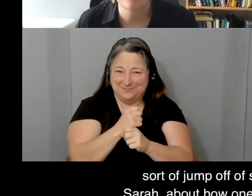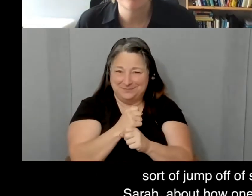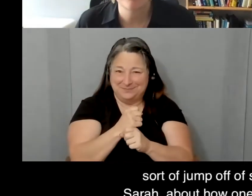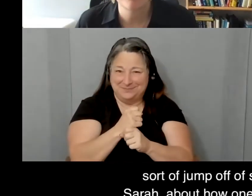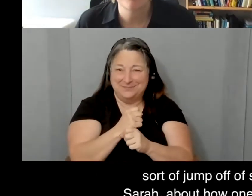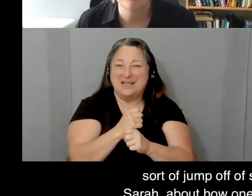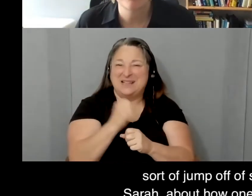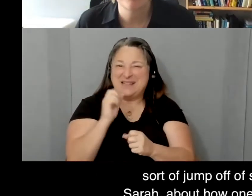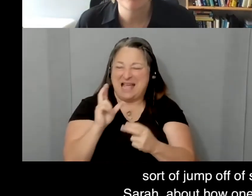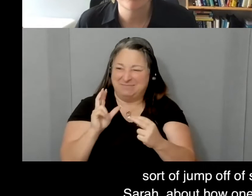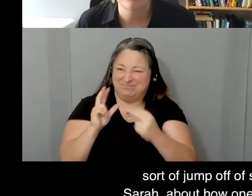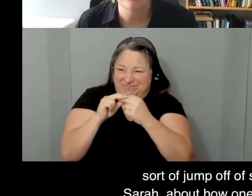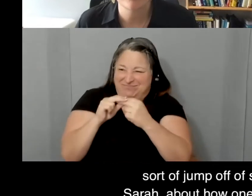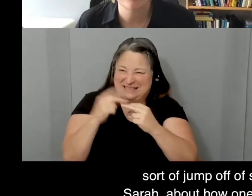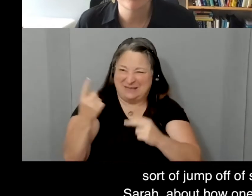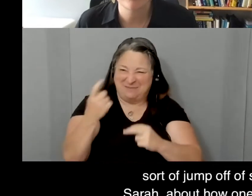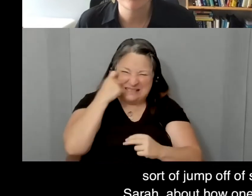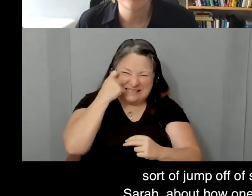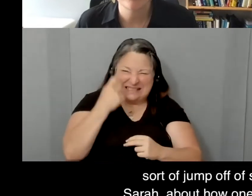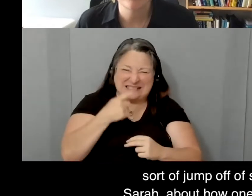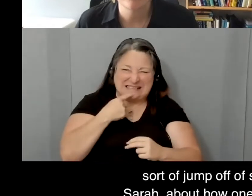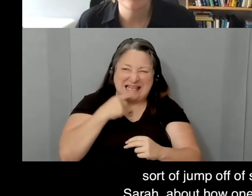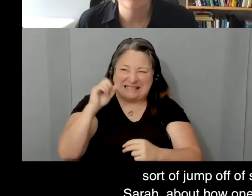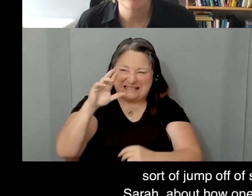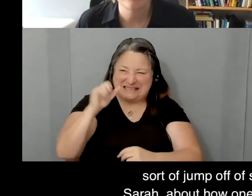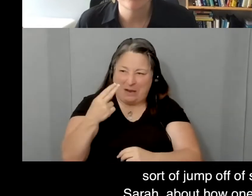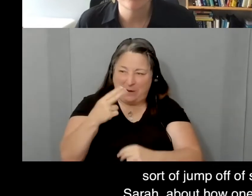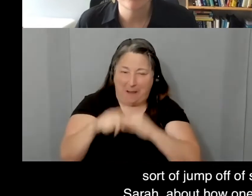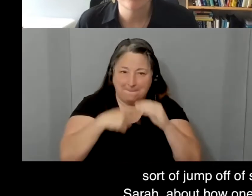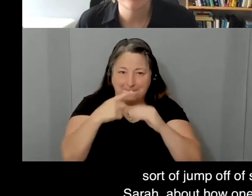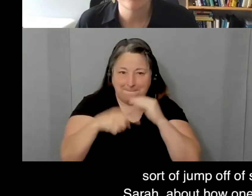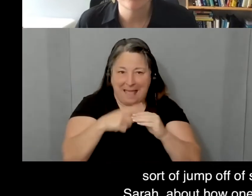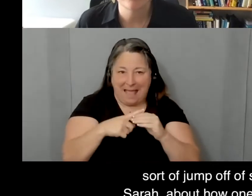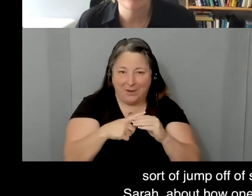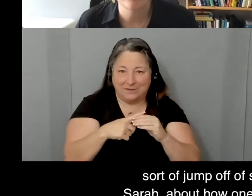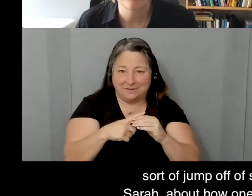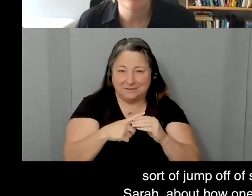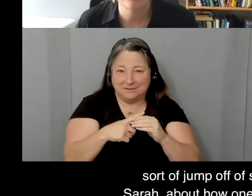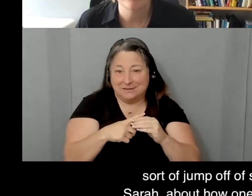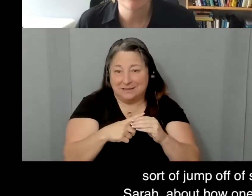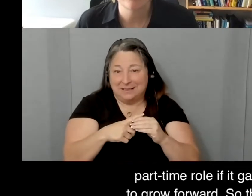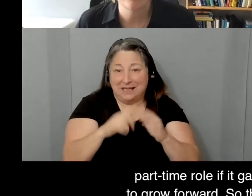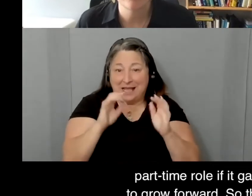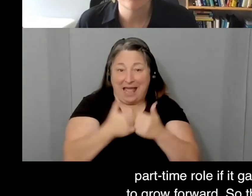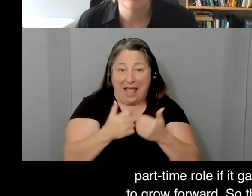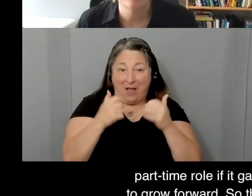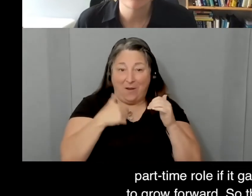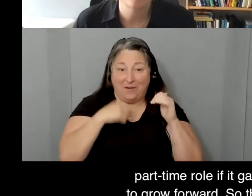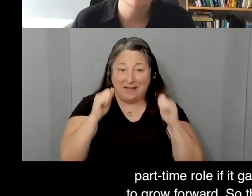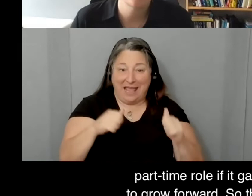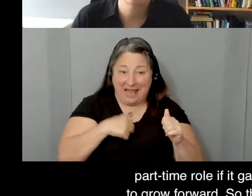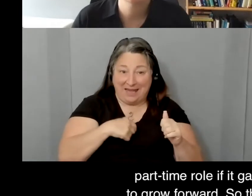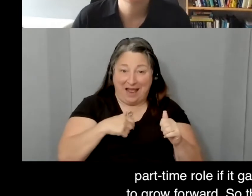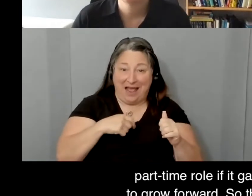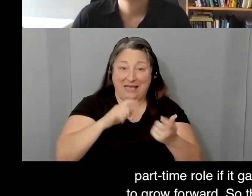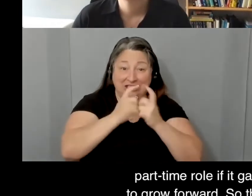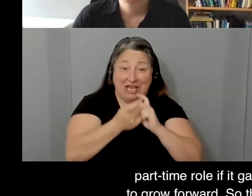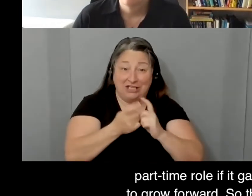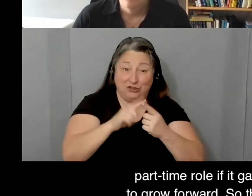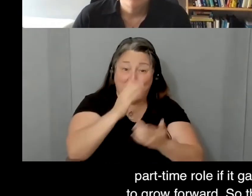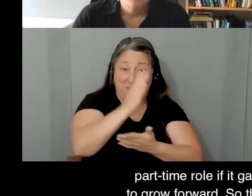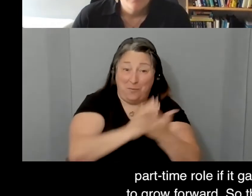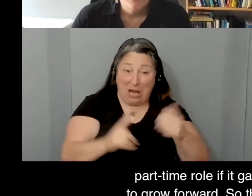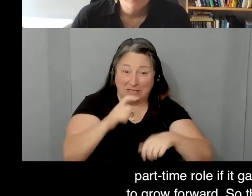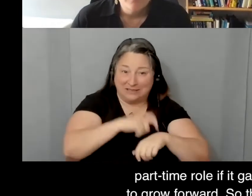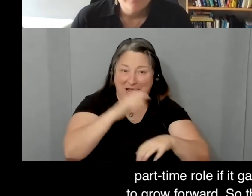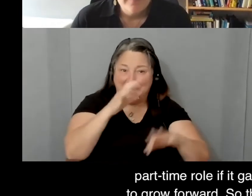you just said, Sarah, about how one could even say jump to a part-time role if it gave